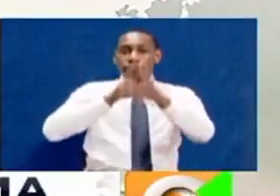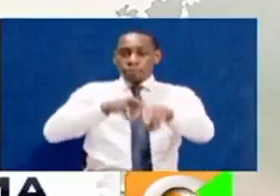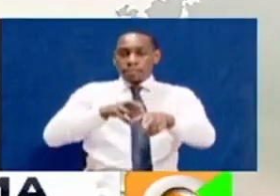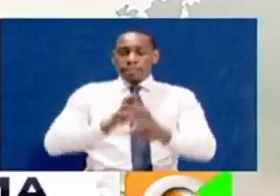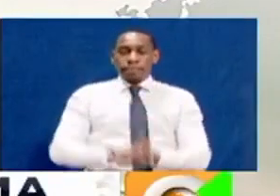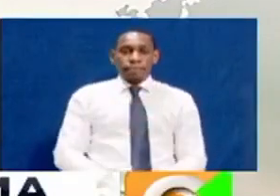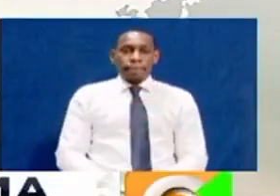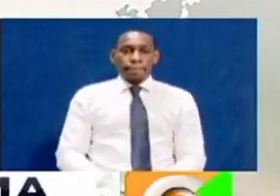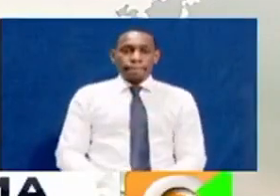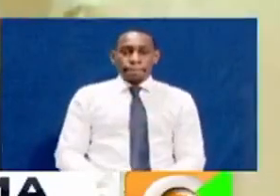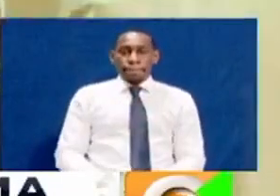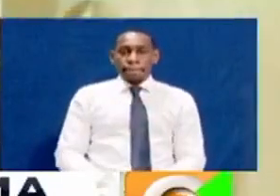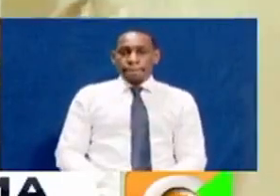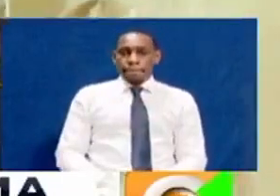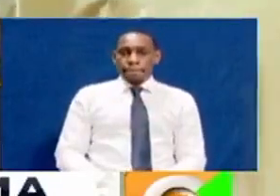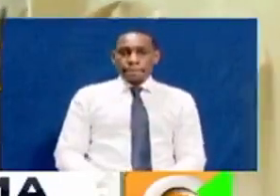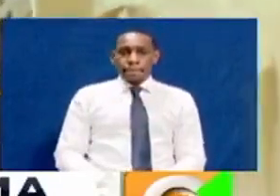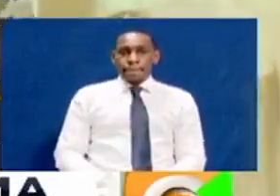reported.